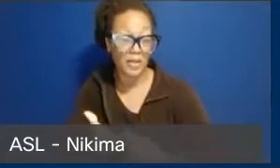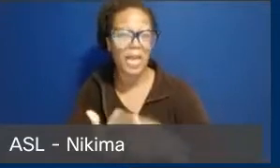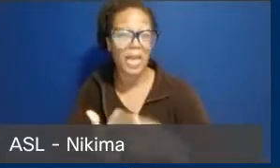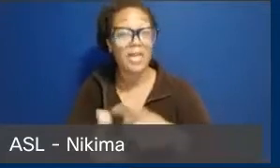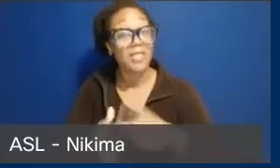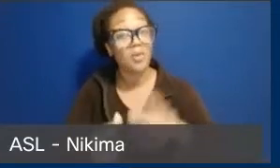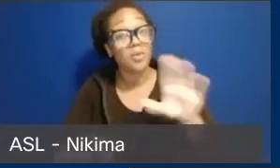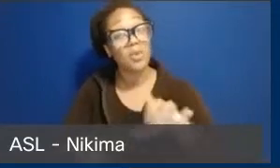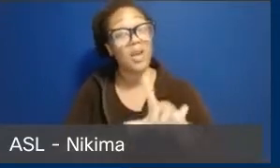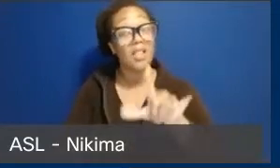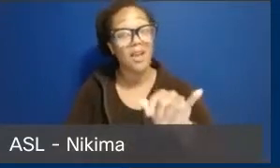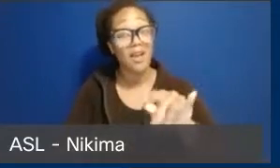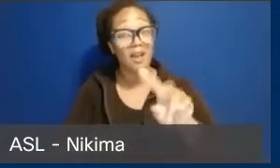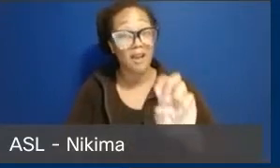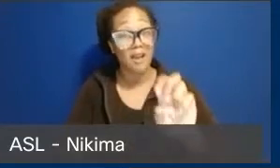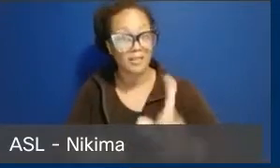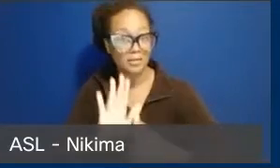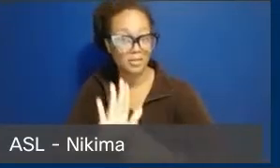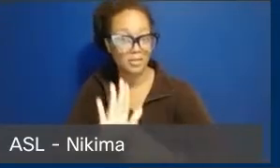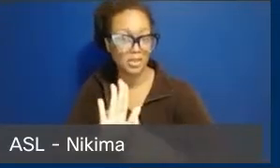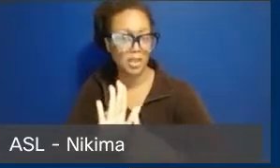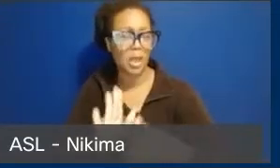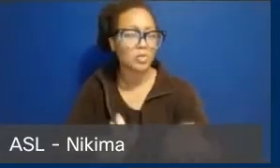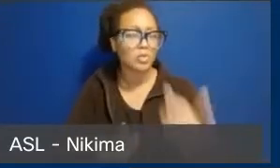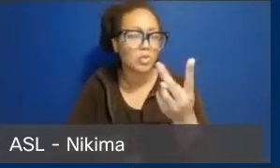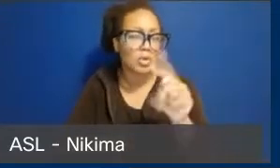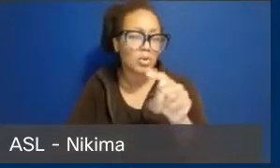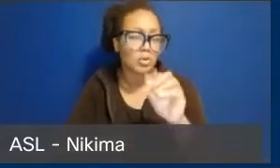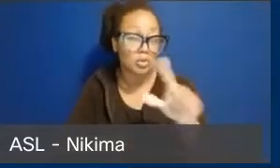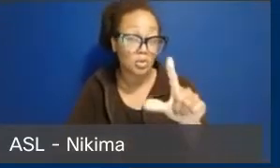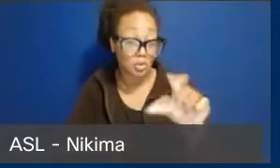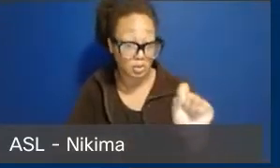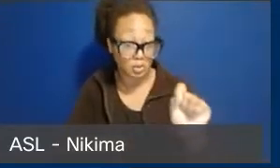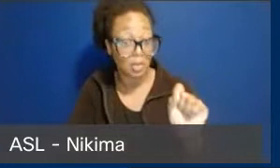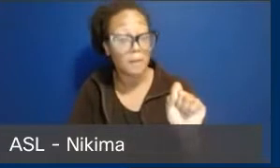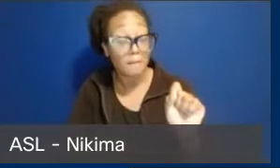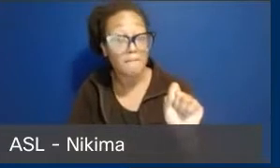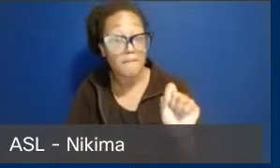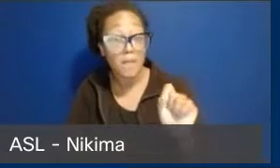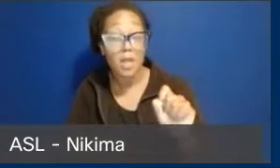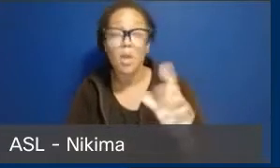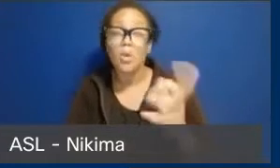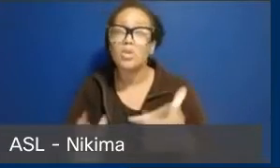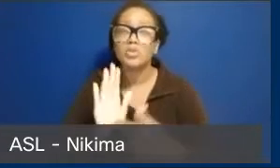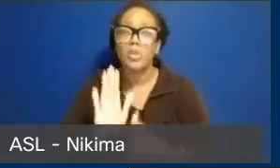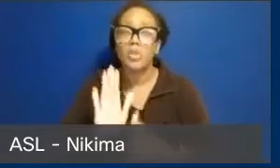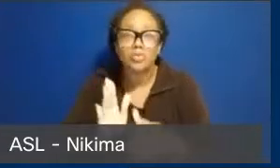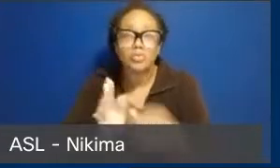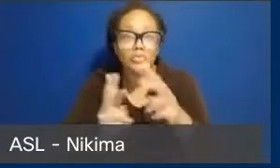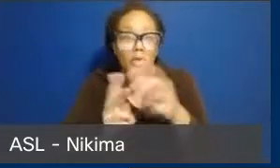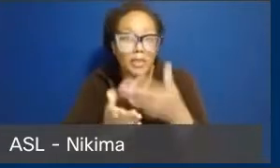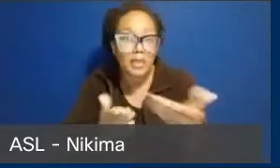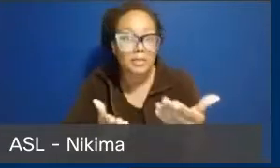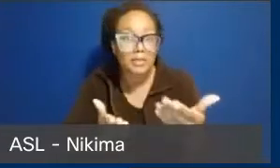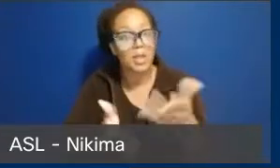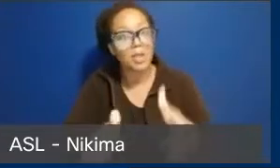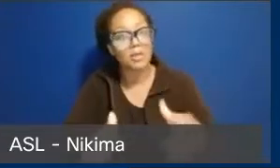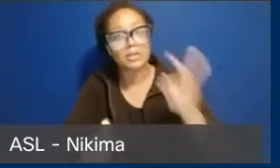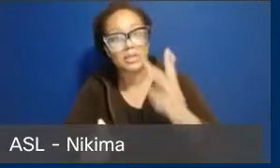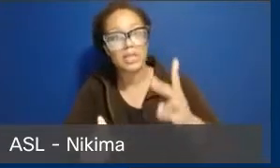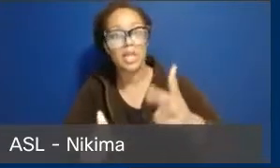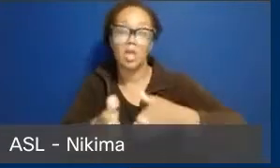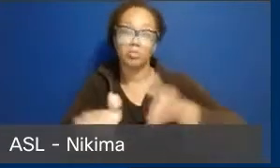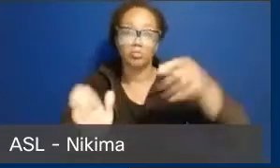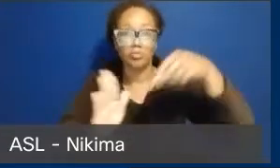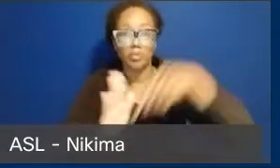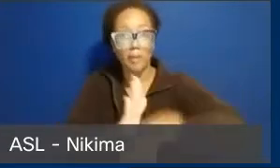going to demonstrate two tools to show you the breadth of the information that we